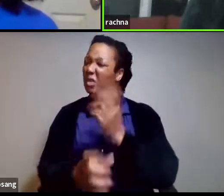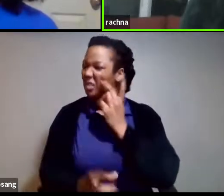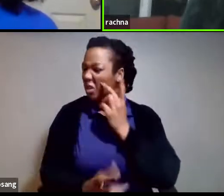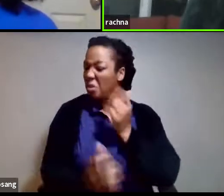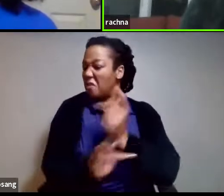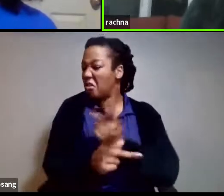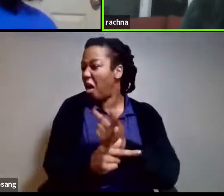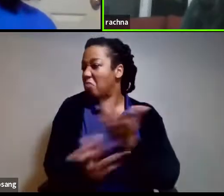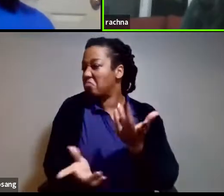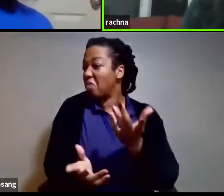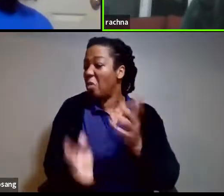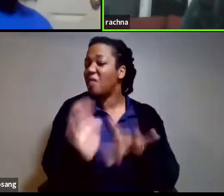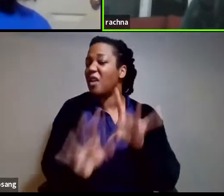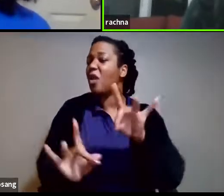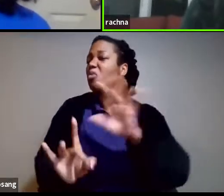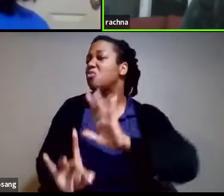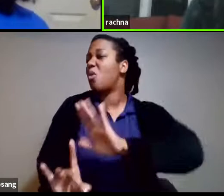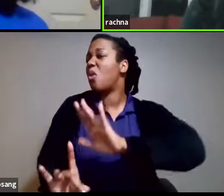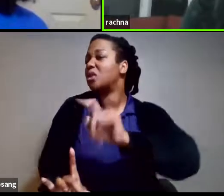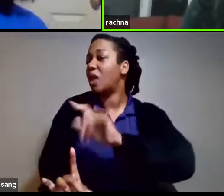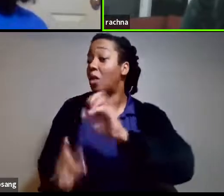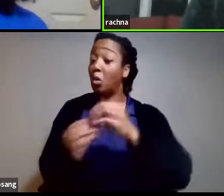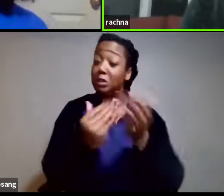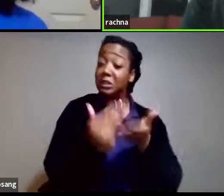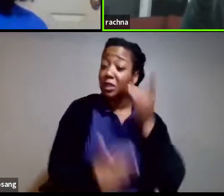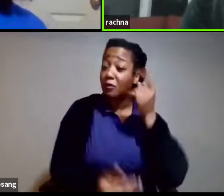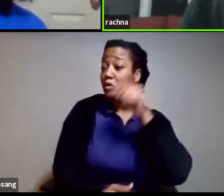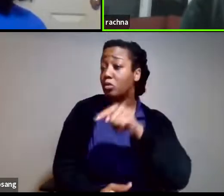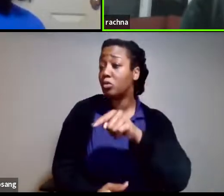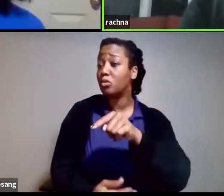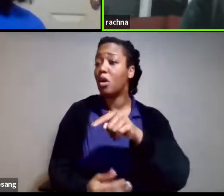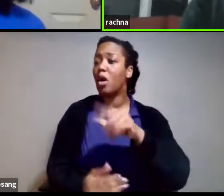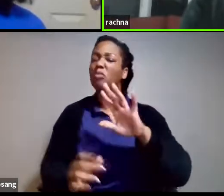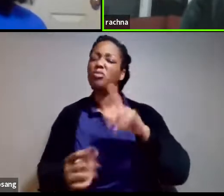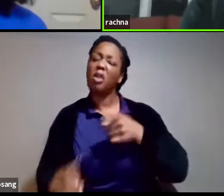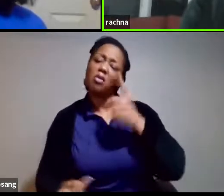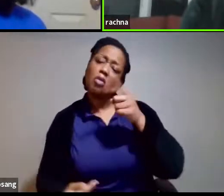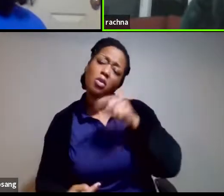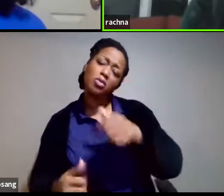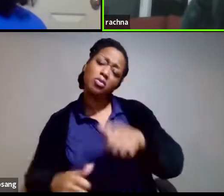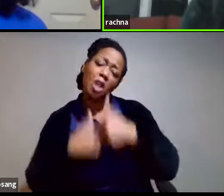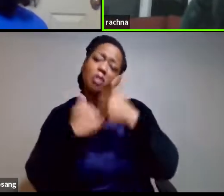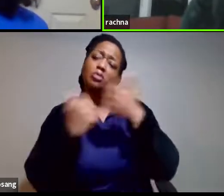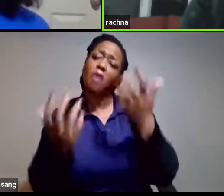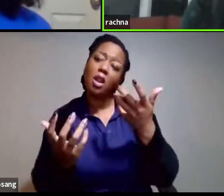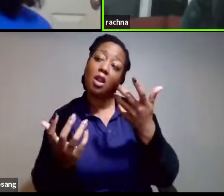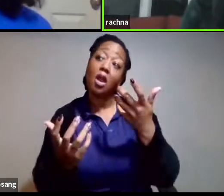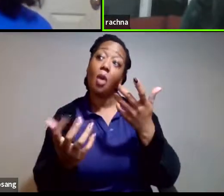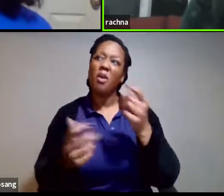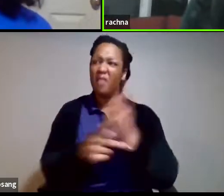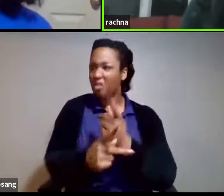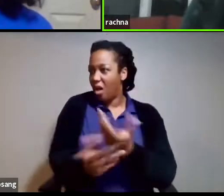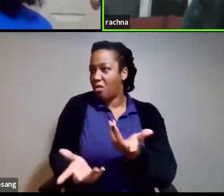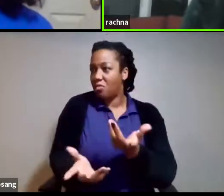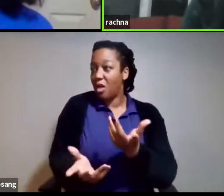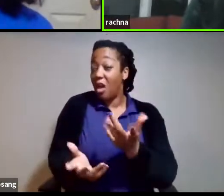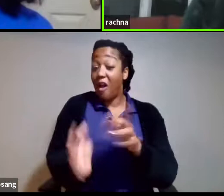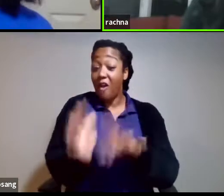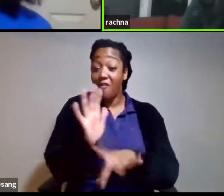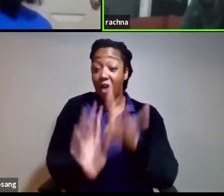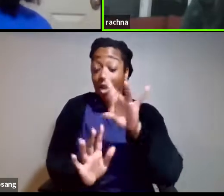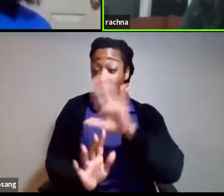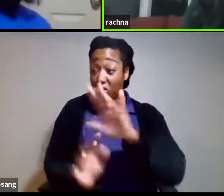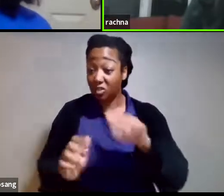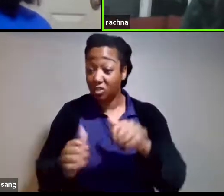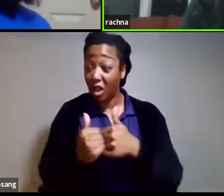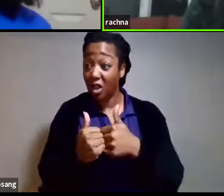just to find out sort of what comes easier for them, what comes harder. And if we find out what comes harder, we'll know how to make